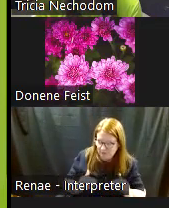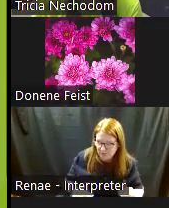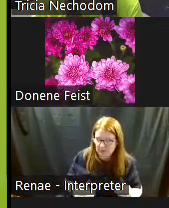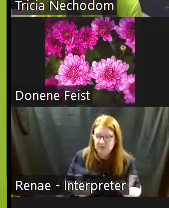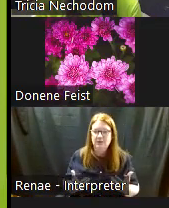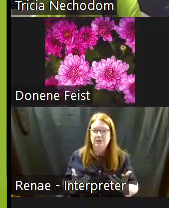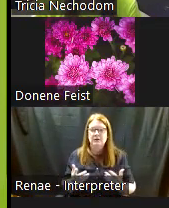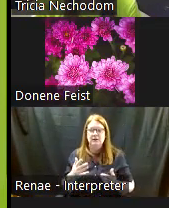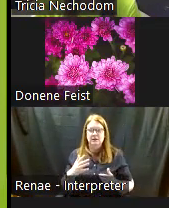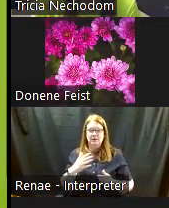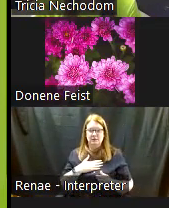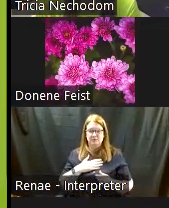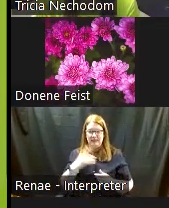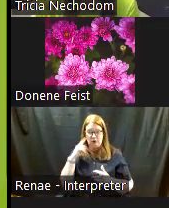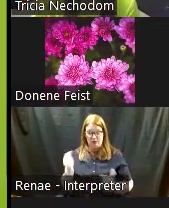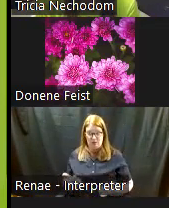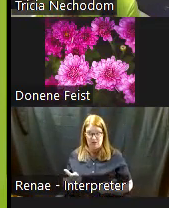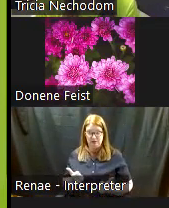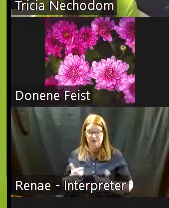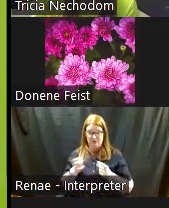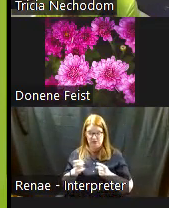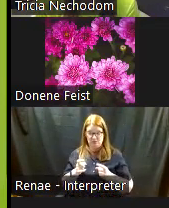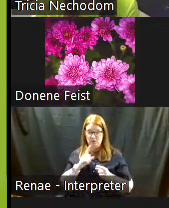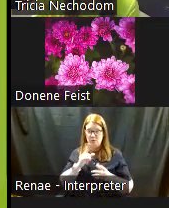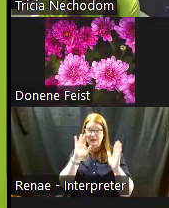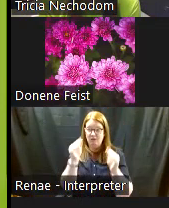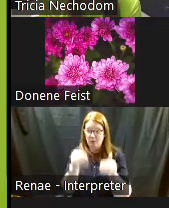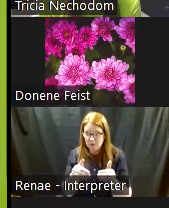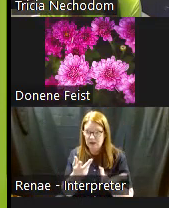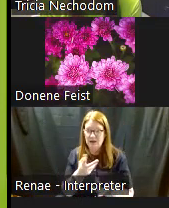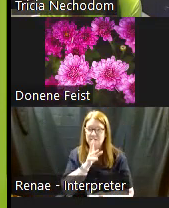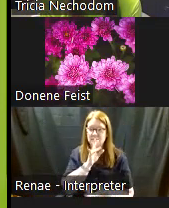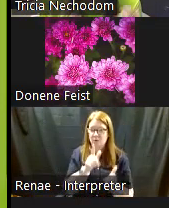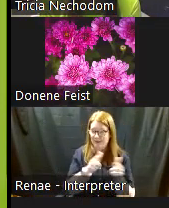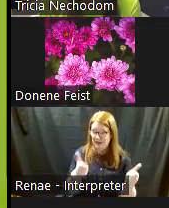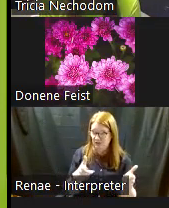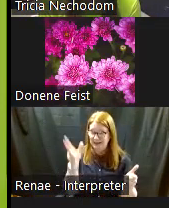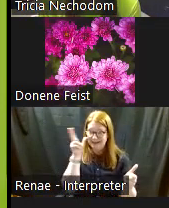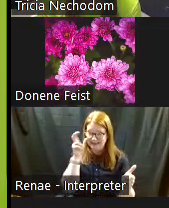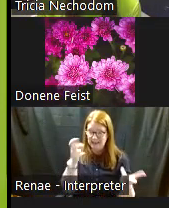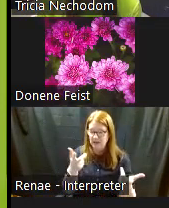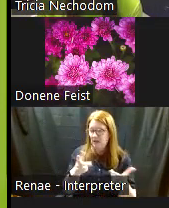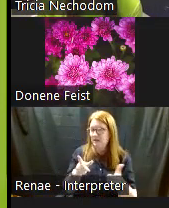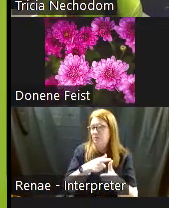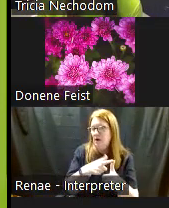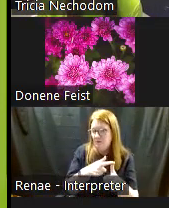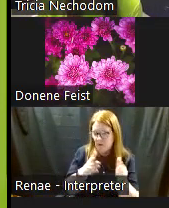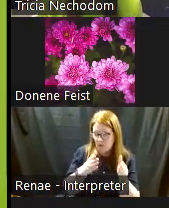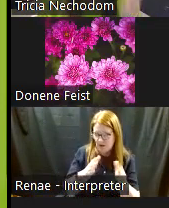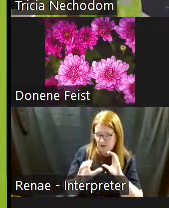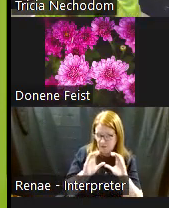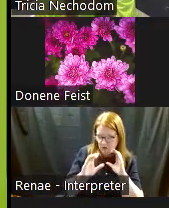my bias toward hearing loss management and treatment with a main focus on spoken language and listening as the primary means of